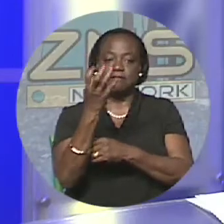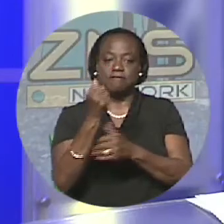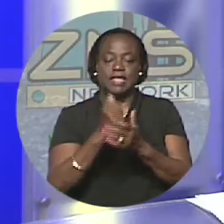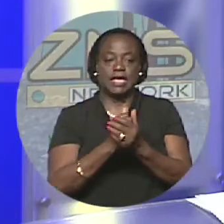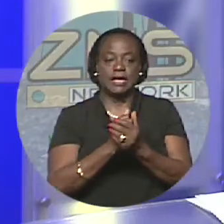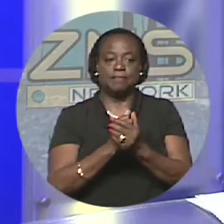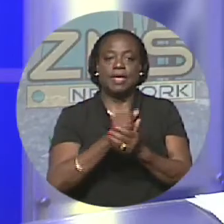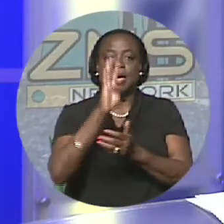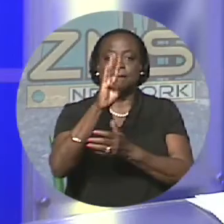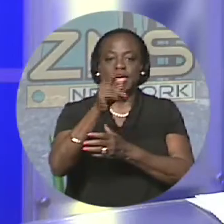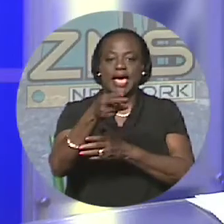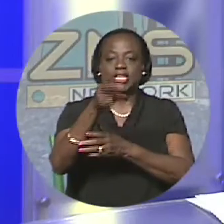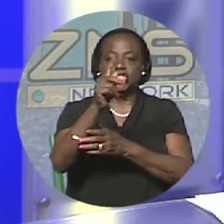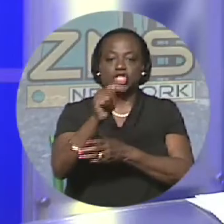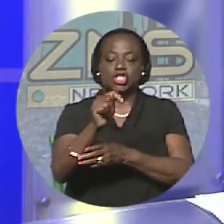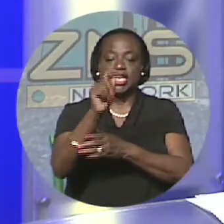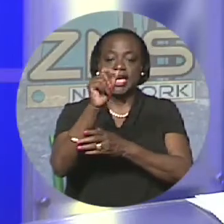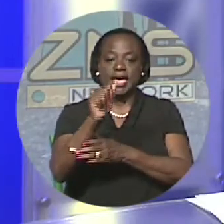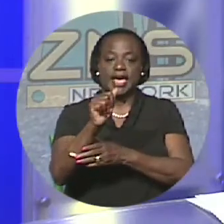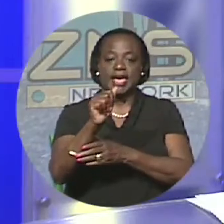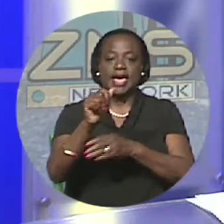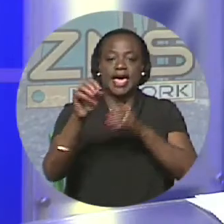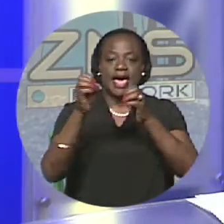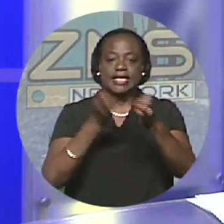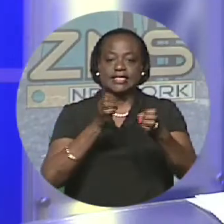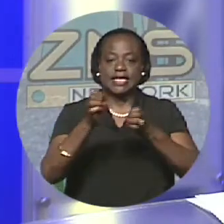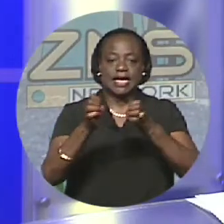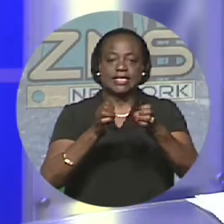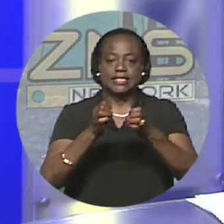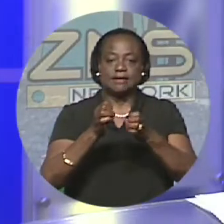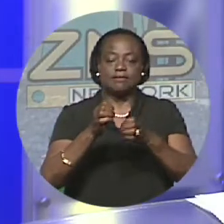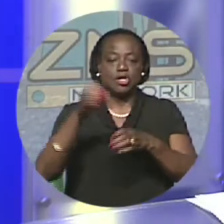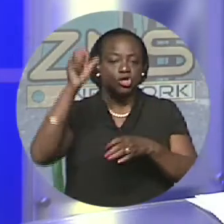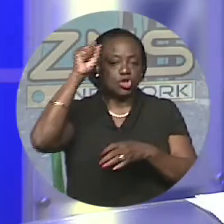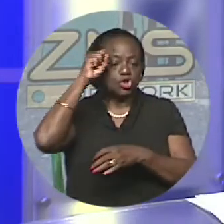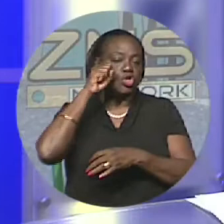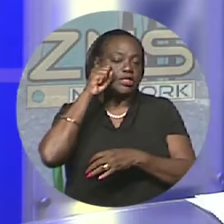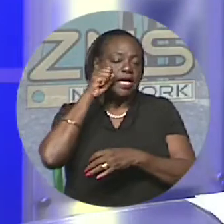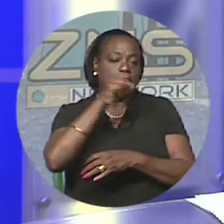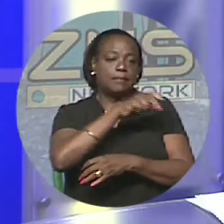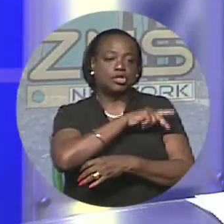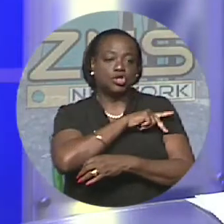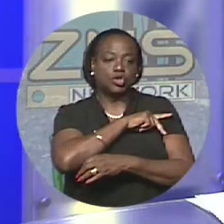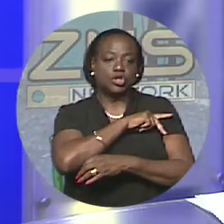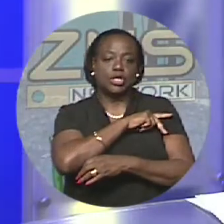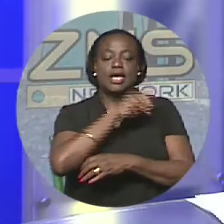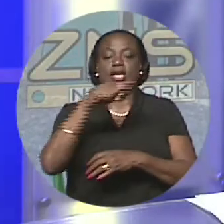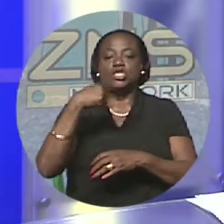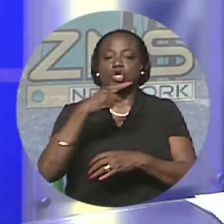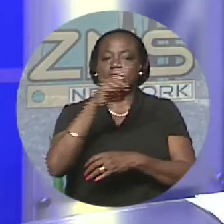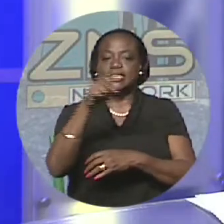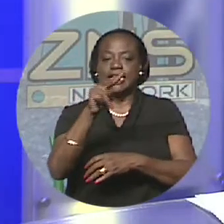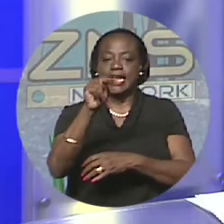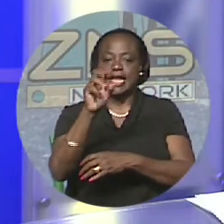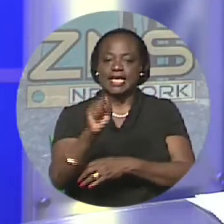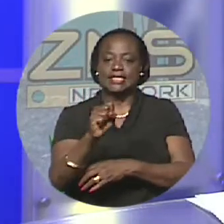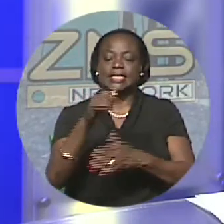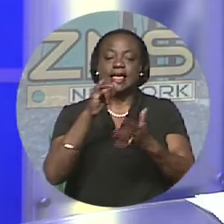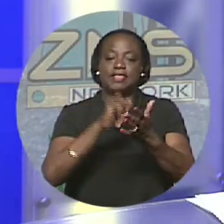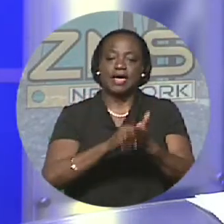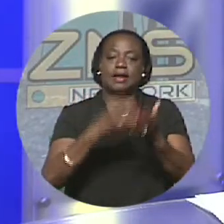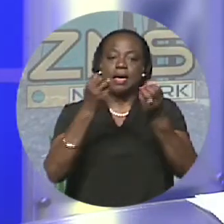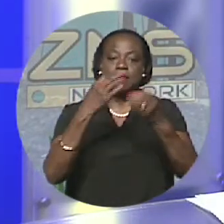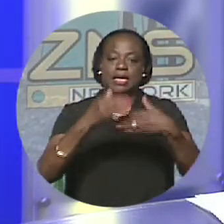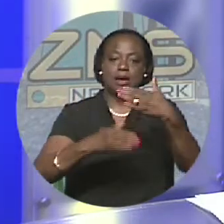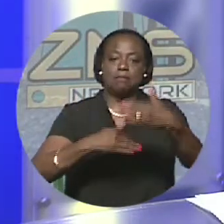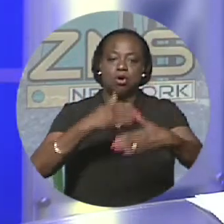concerns, BHTA's Executive Vice President Suzanne Patouche revealed to ZNS News that a lot of progress has been made